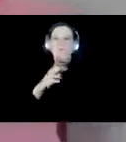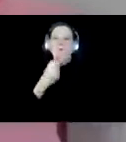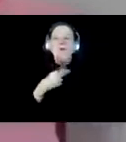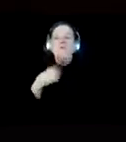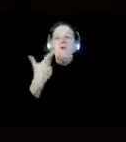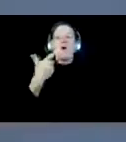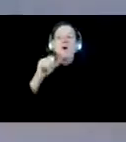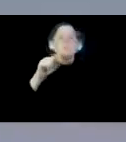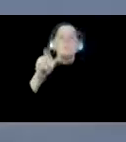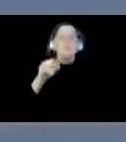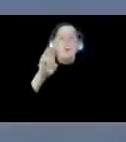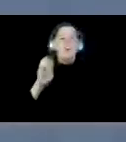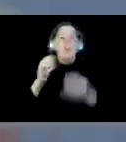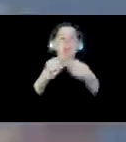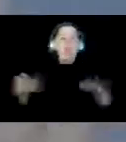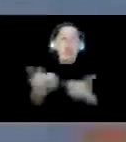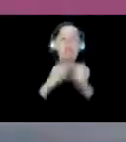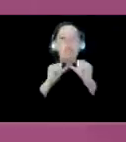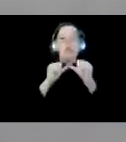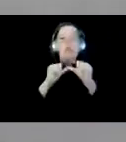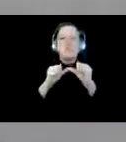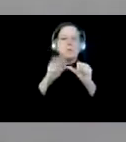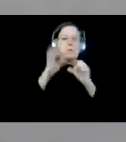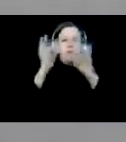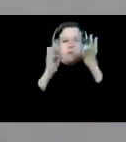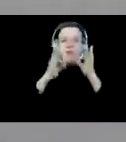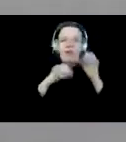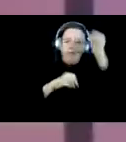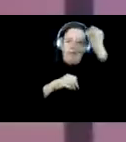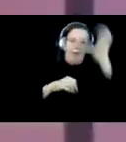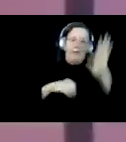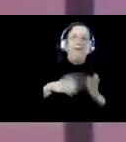the fantasies I need. What is a good life when something you desire is actually